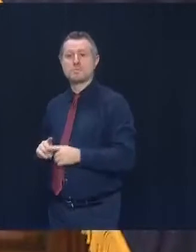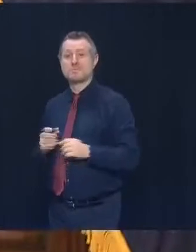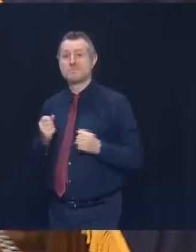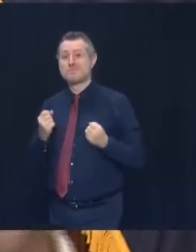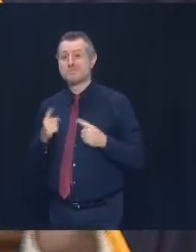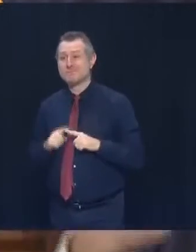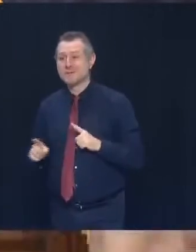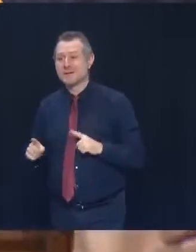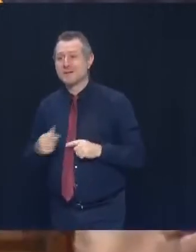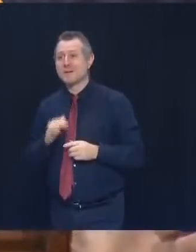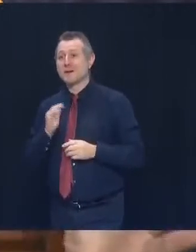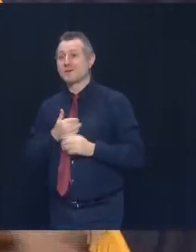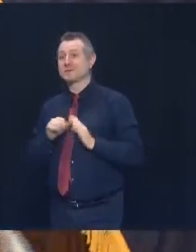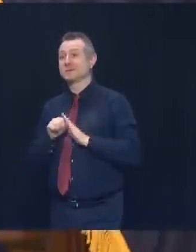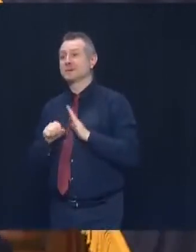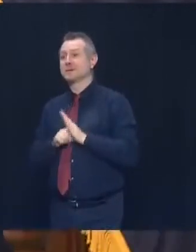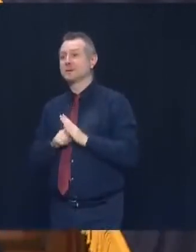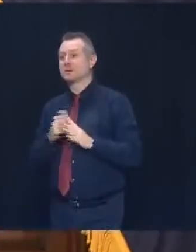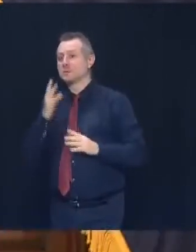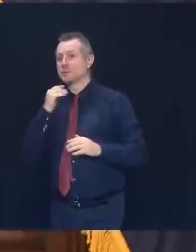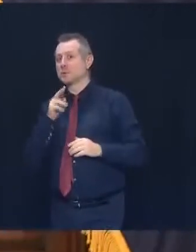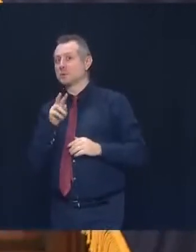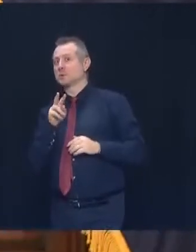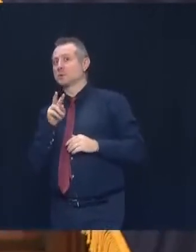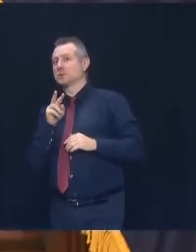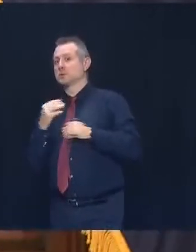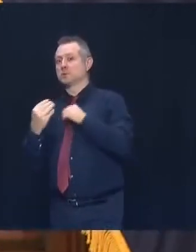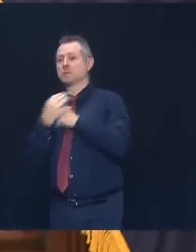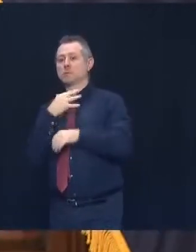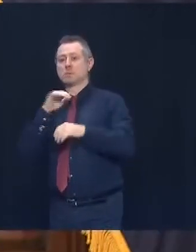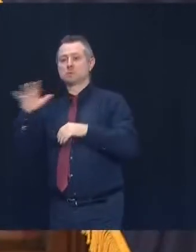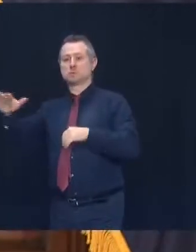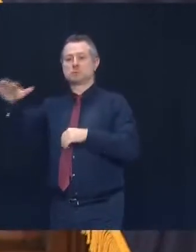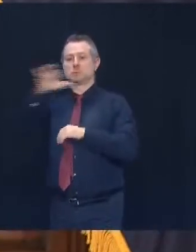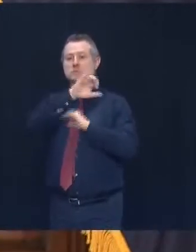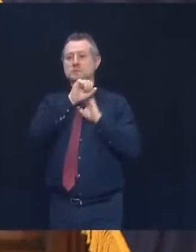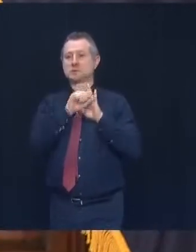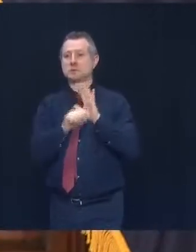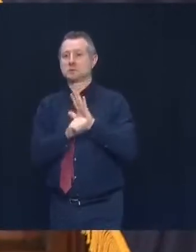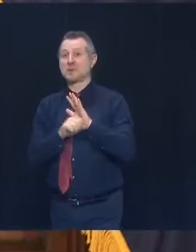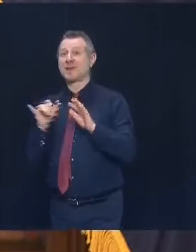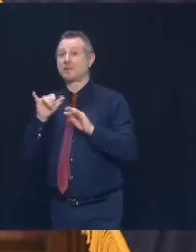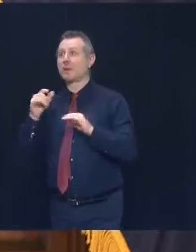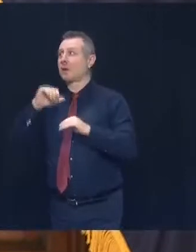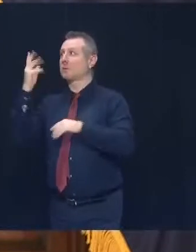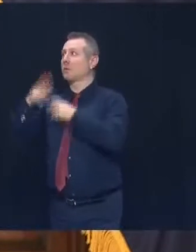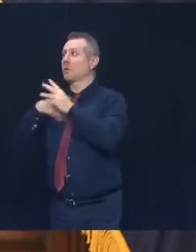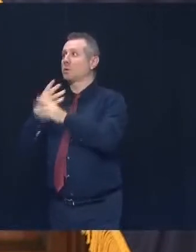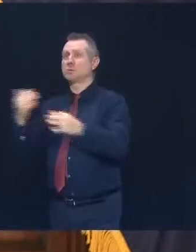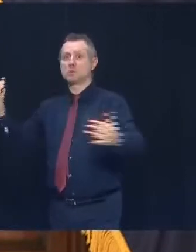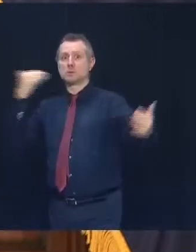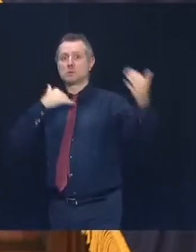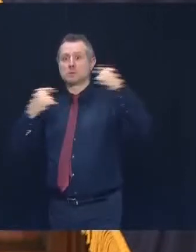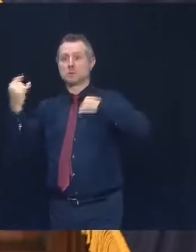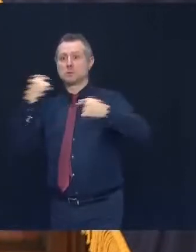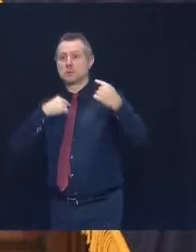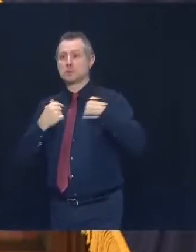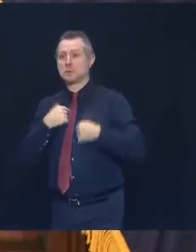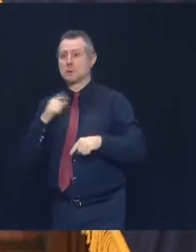country and other states. So that is undeniable. Do I want to have the most aggressive